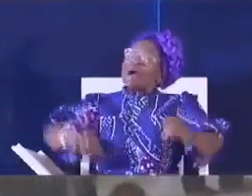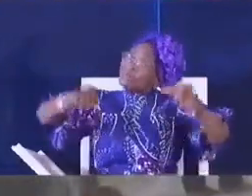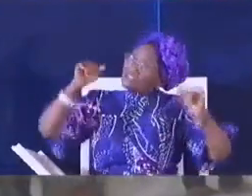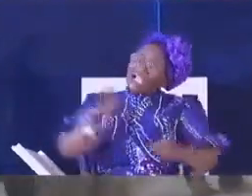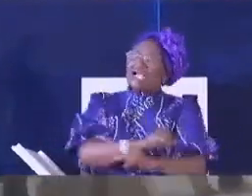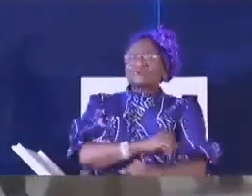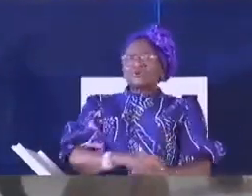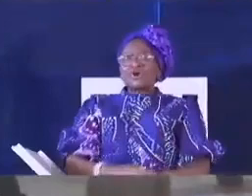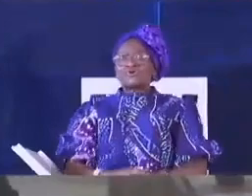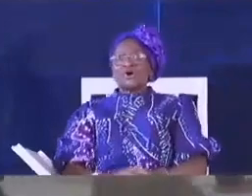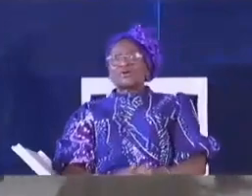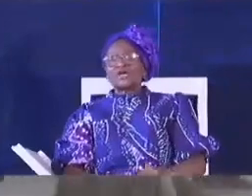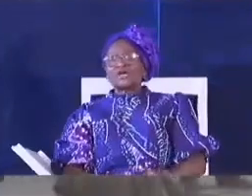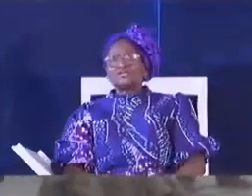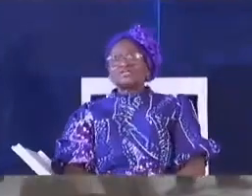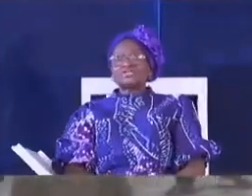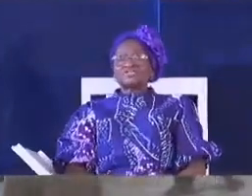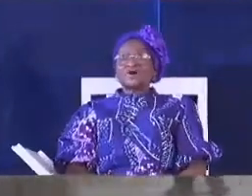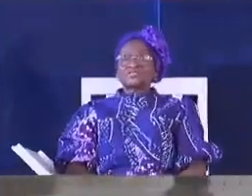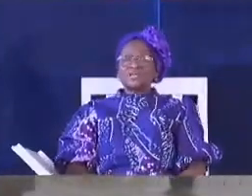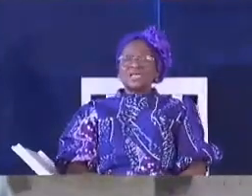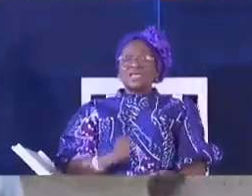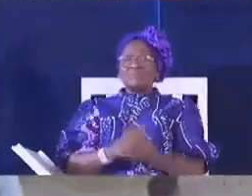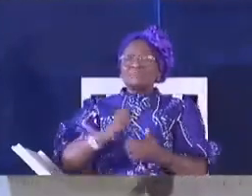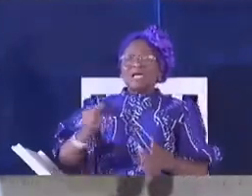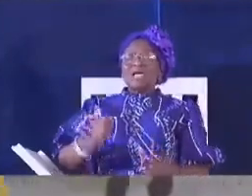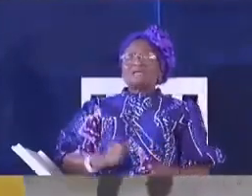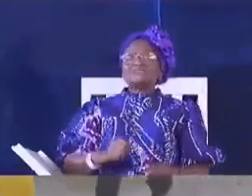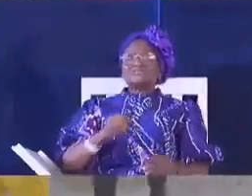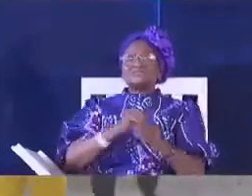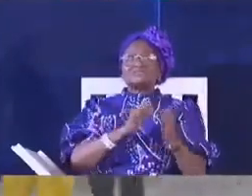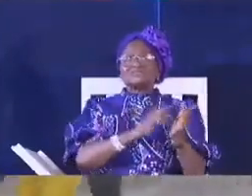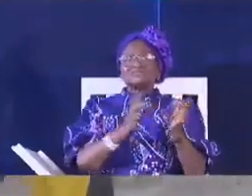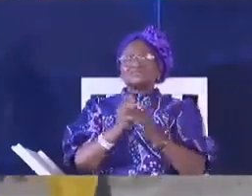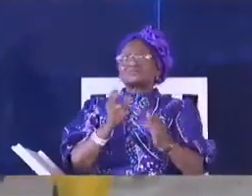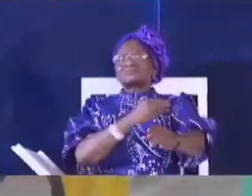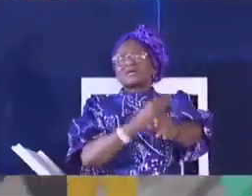In Jesus' mighty name, we have prayed.